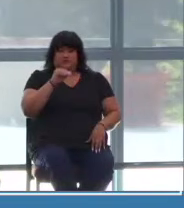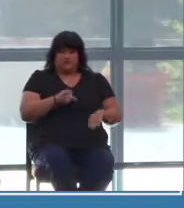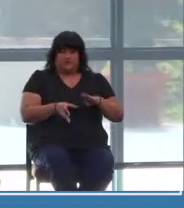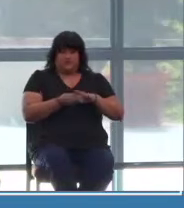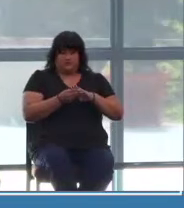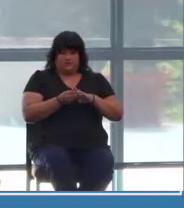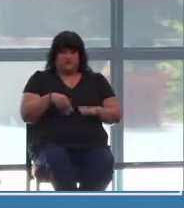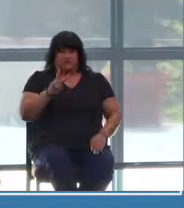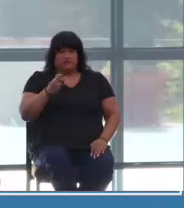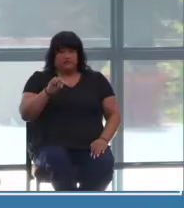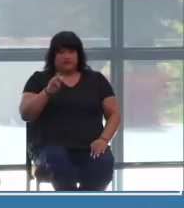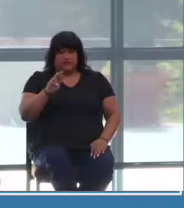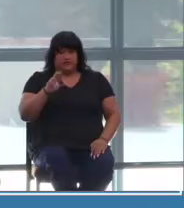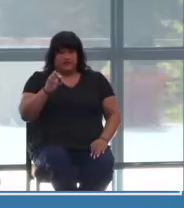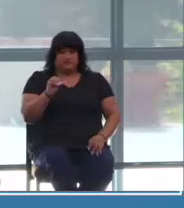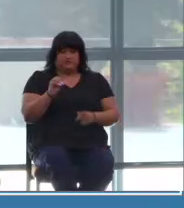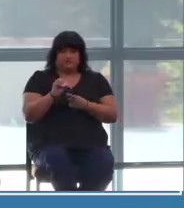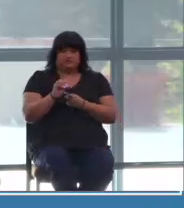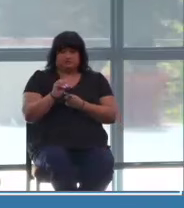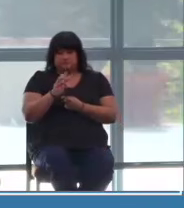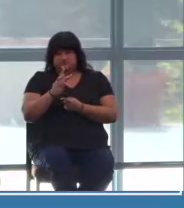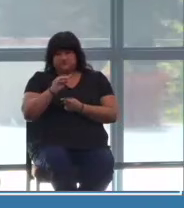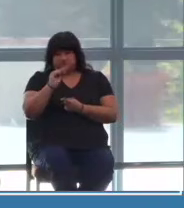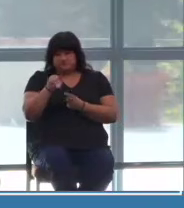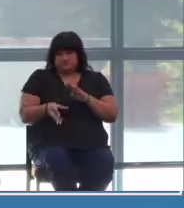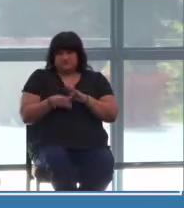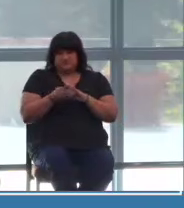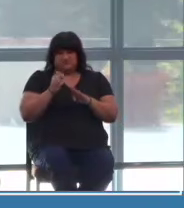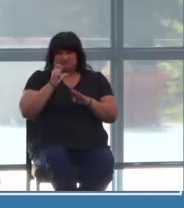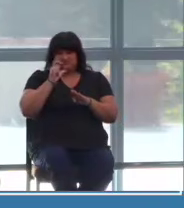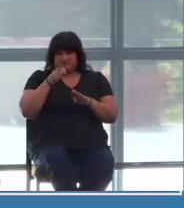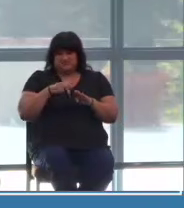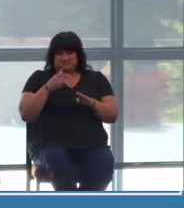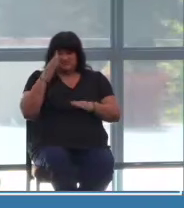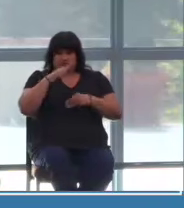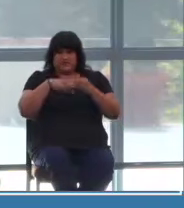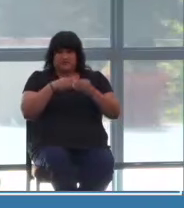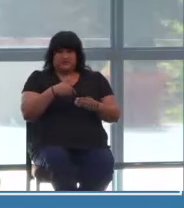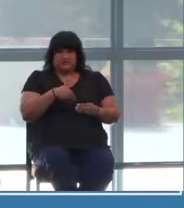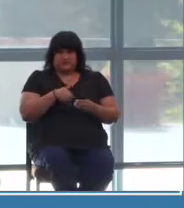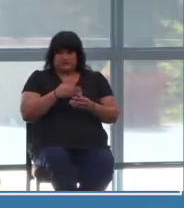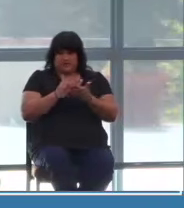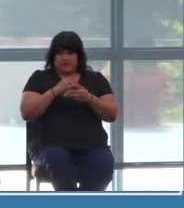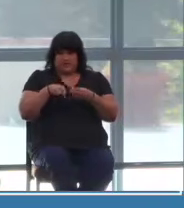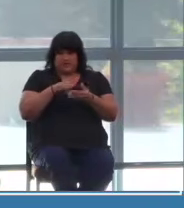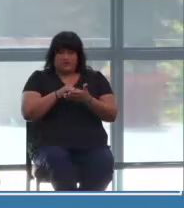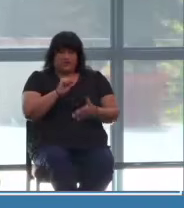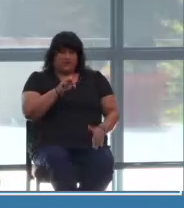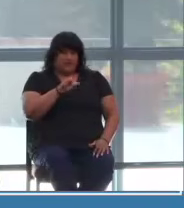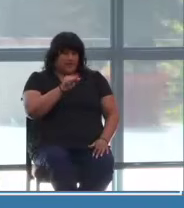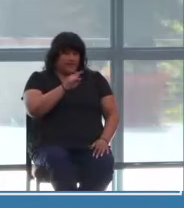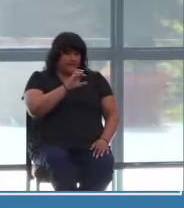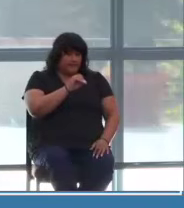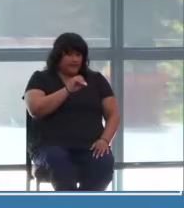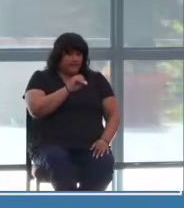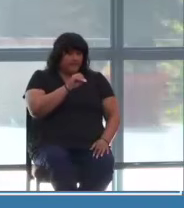Voltaren gel is only 6% absorbed, so you don't have to worry about the stomach with it. You could also use Aspercreme or Bengay. You